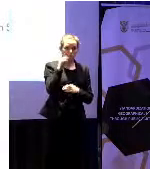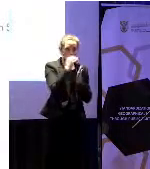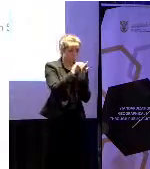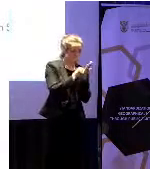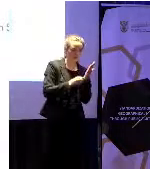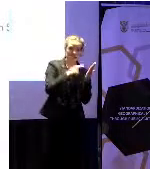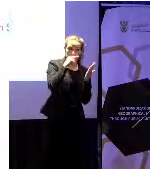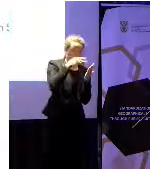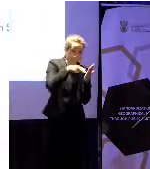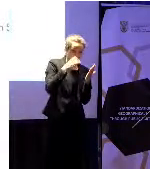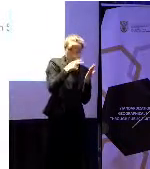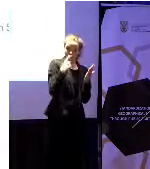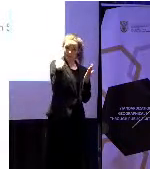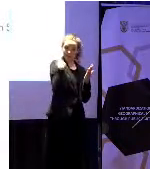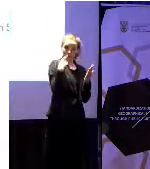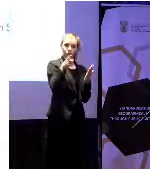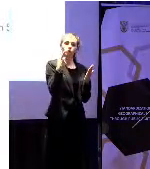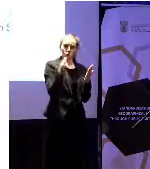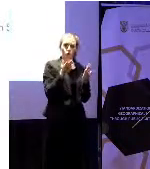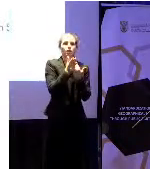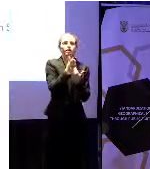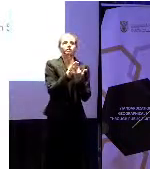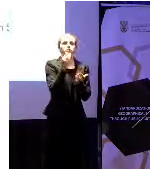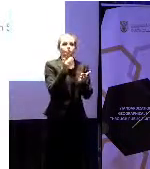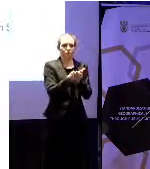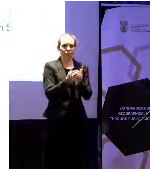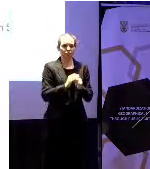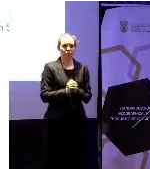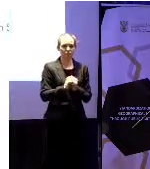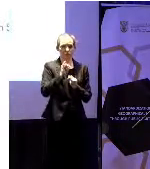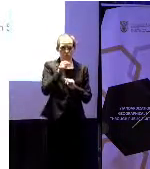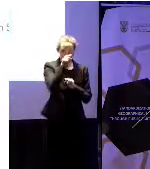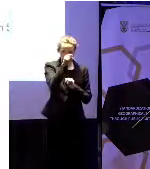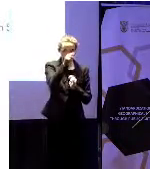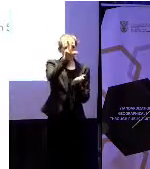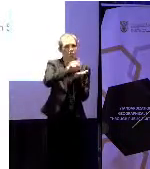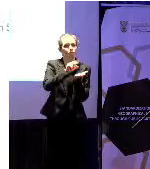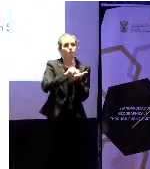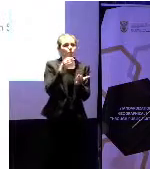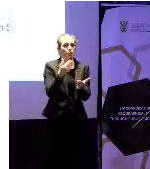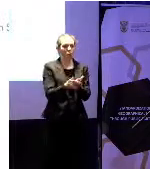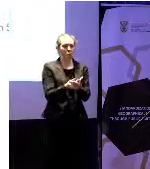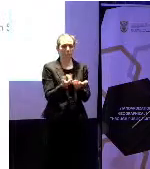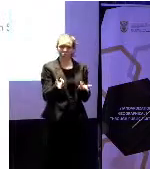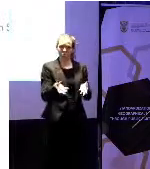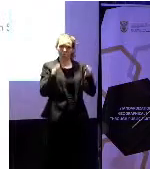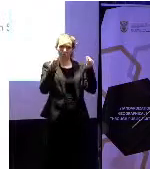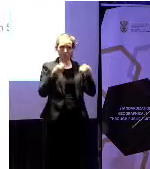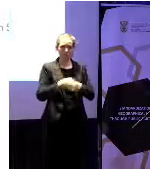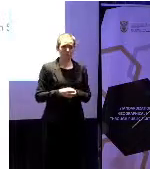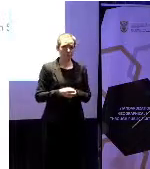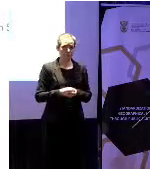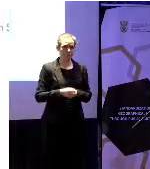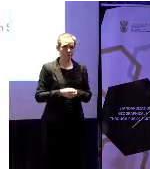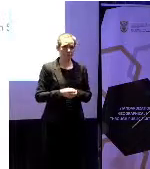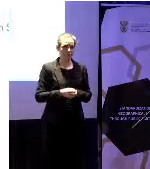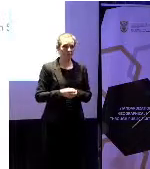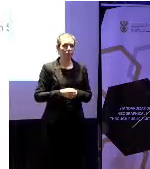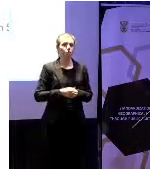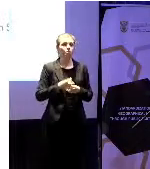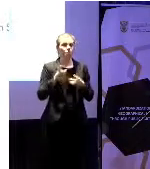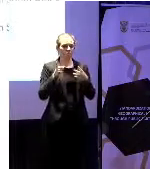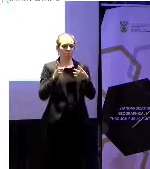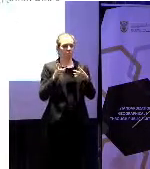recently, that's where you'd go, and you can just simply download that gazette. And then you have it. In addition to